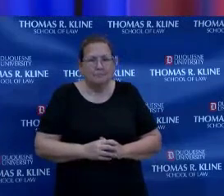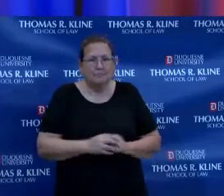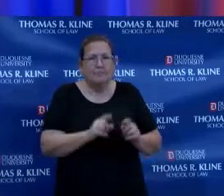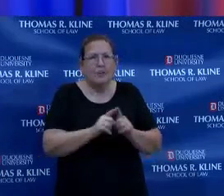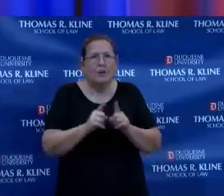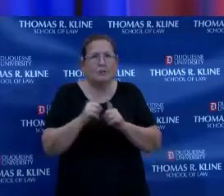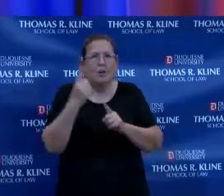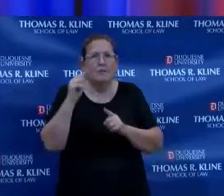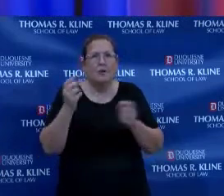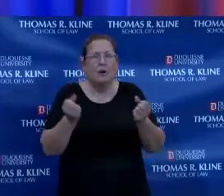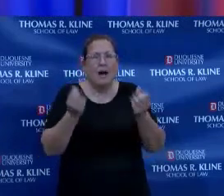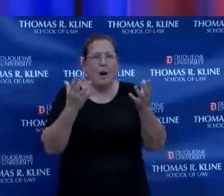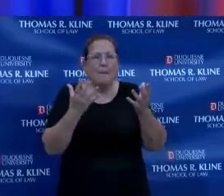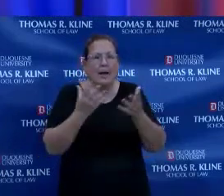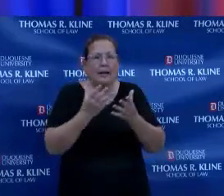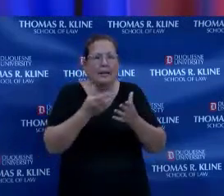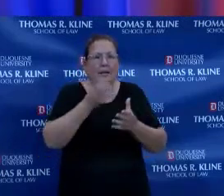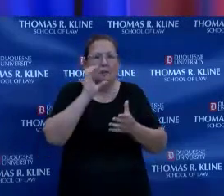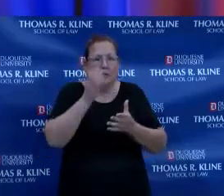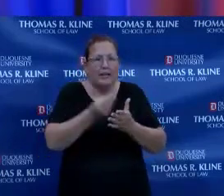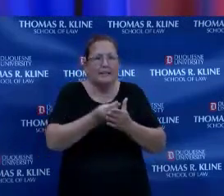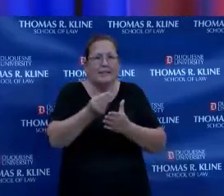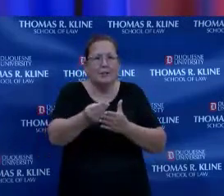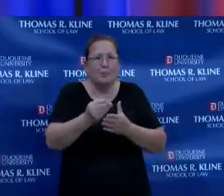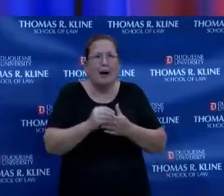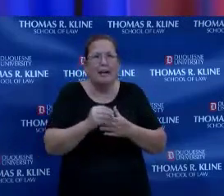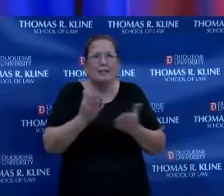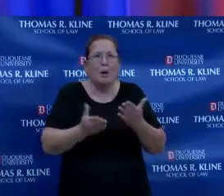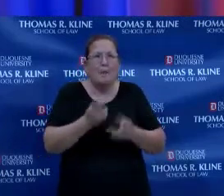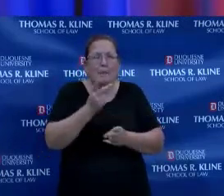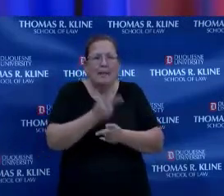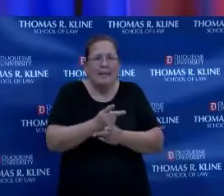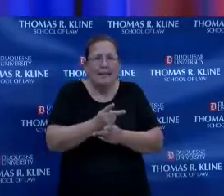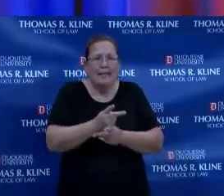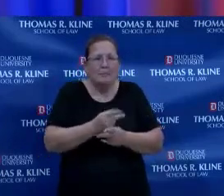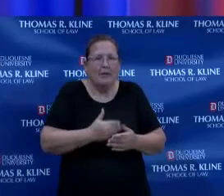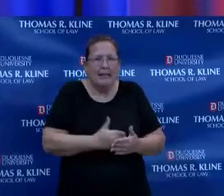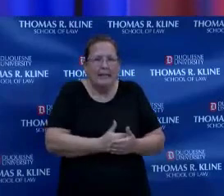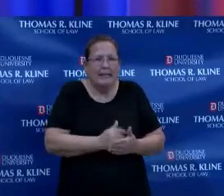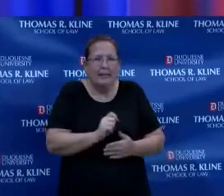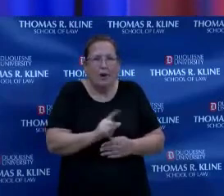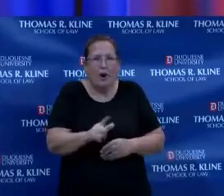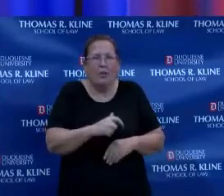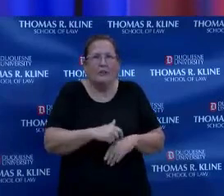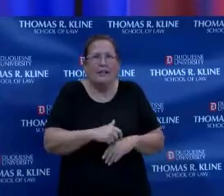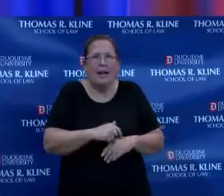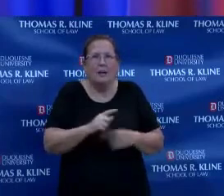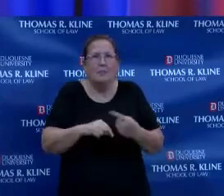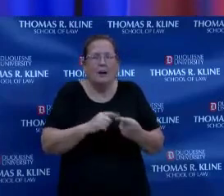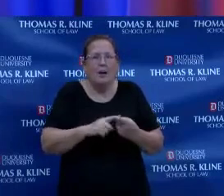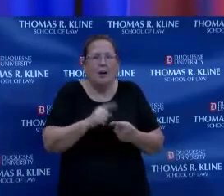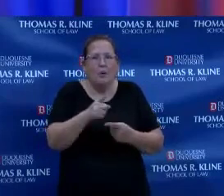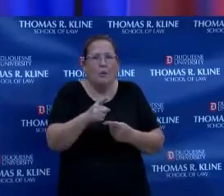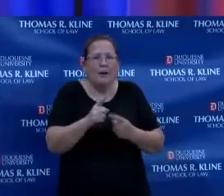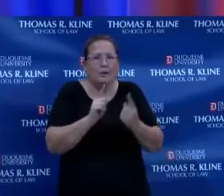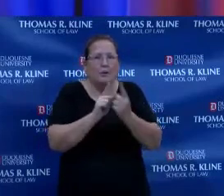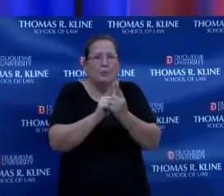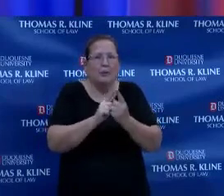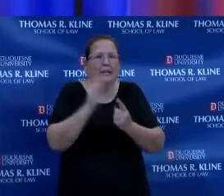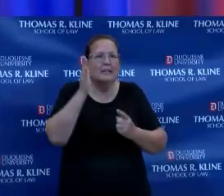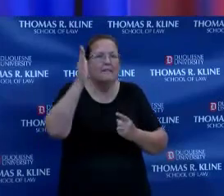So I'm just saying, folks, you might want to keep this thing handy. It may come in handy when you're meeting your fellow graduates in the